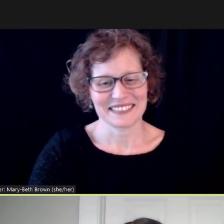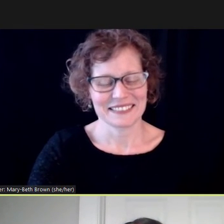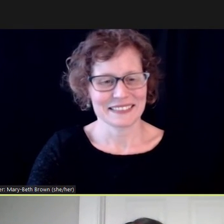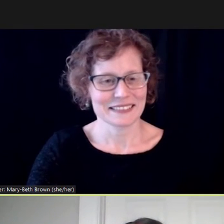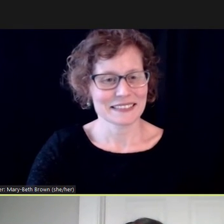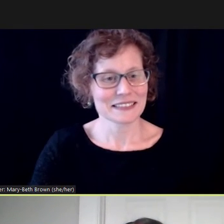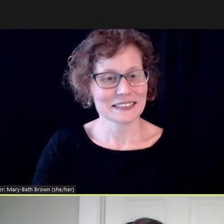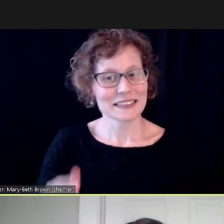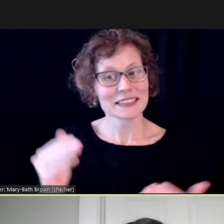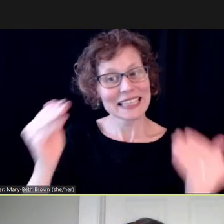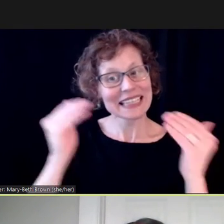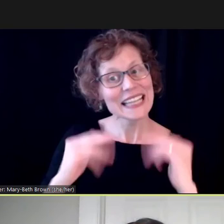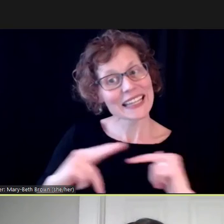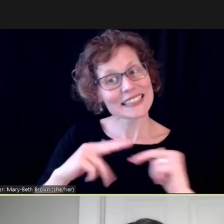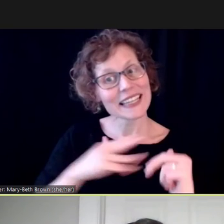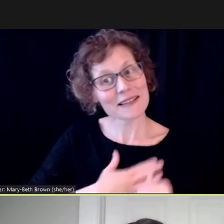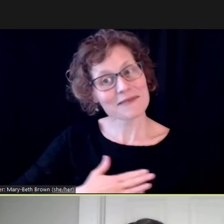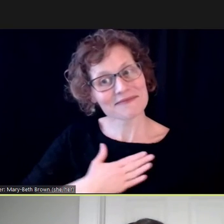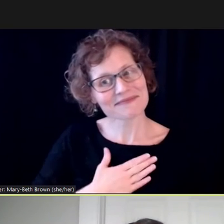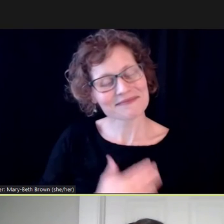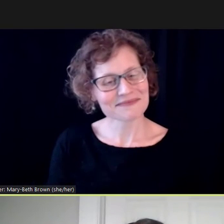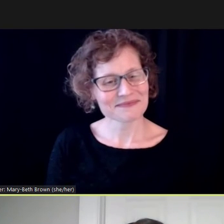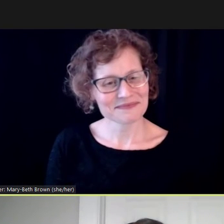Go ahead to the next slide, please.